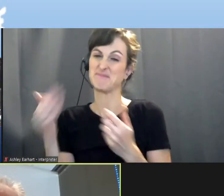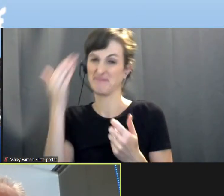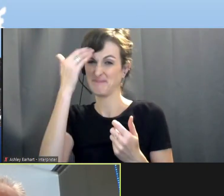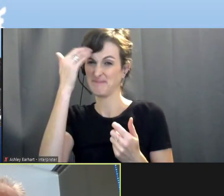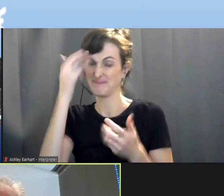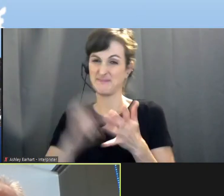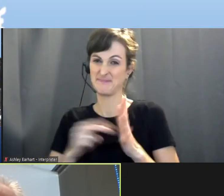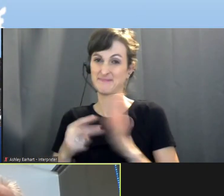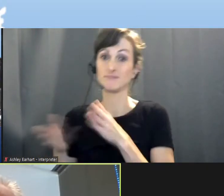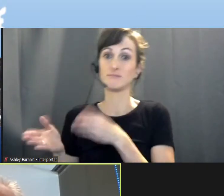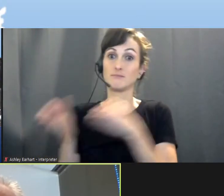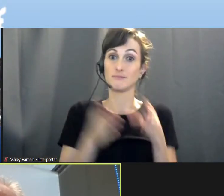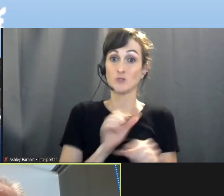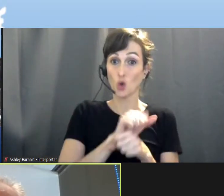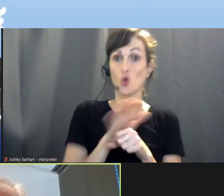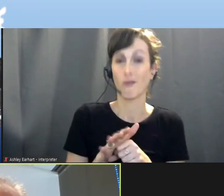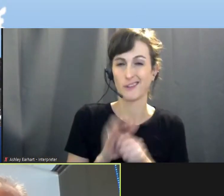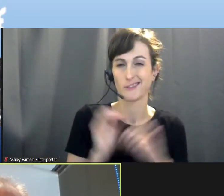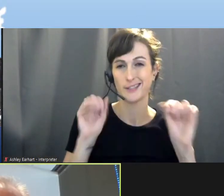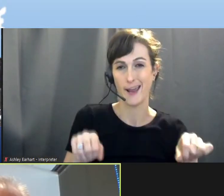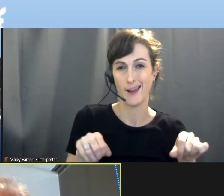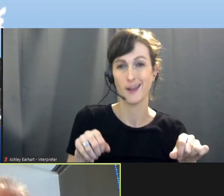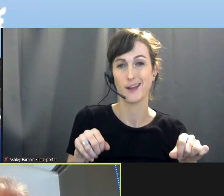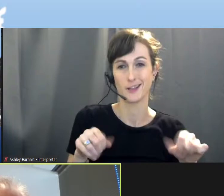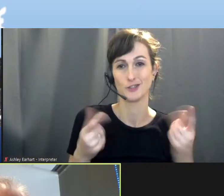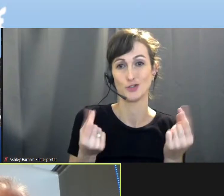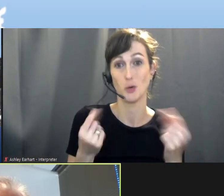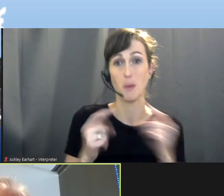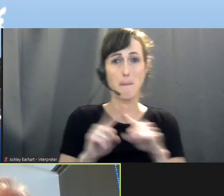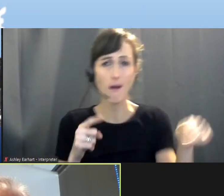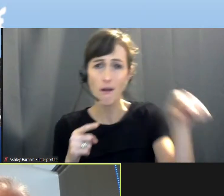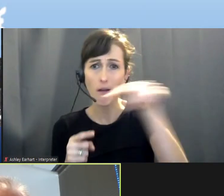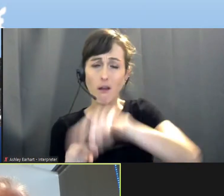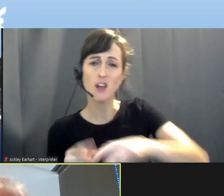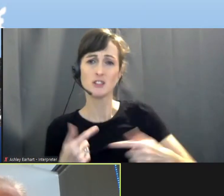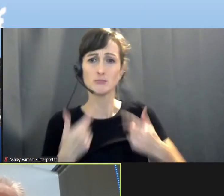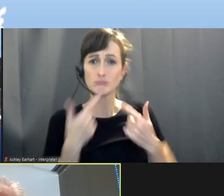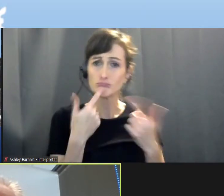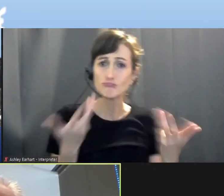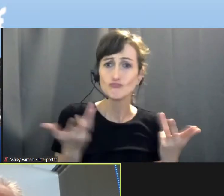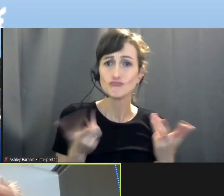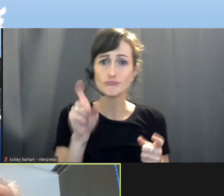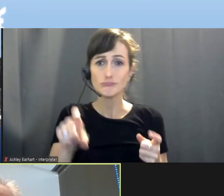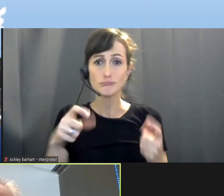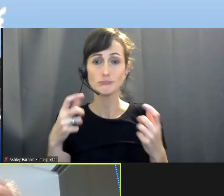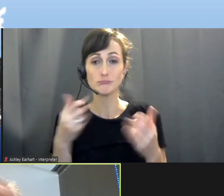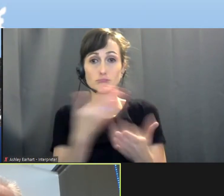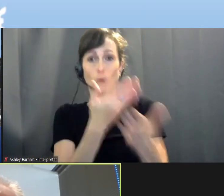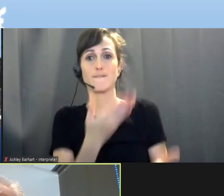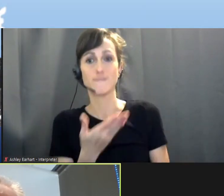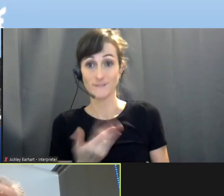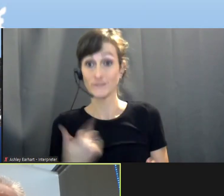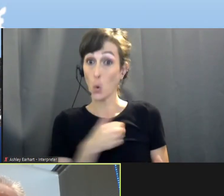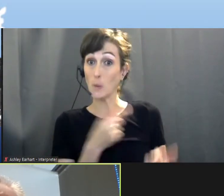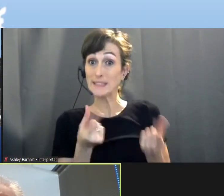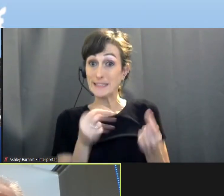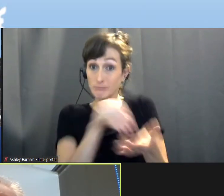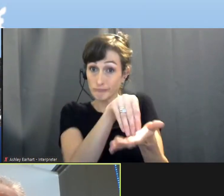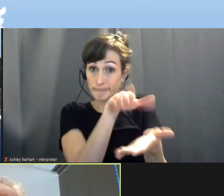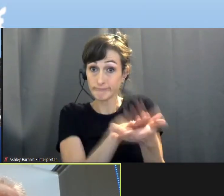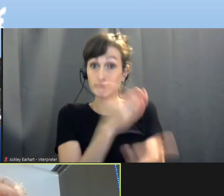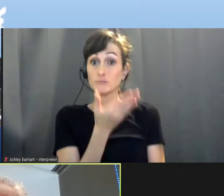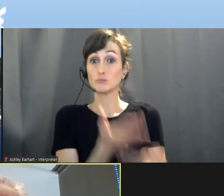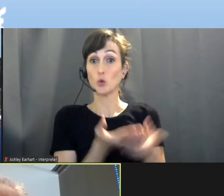was asking, you have to prove it, and you need to document it, and you need to do it in an independent lab. And that's what we did. So we do